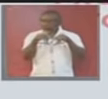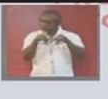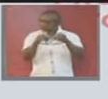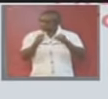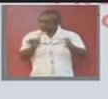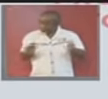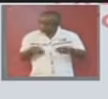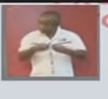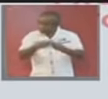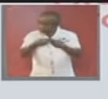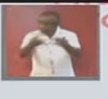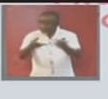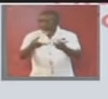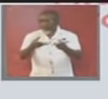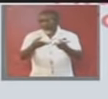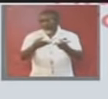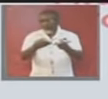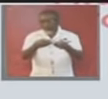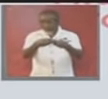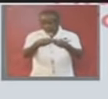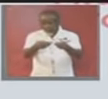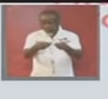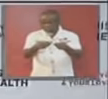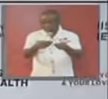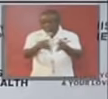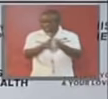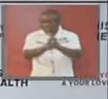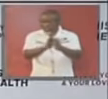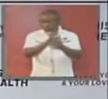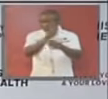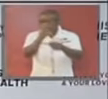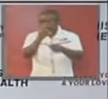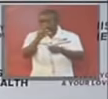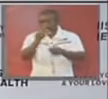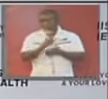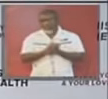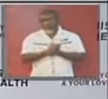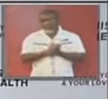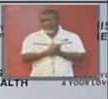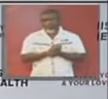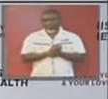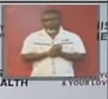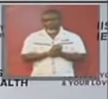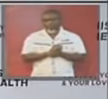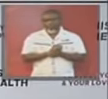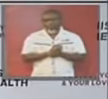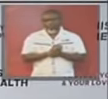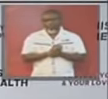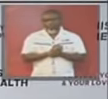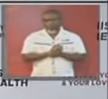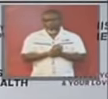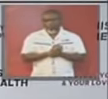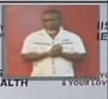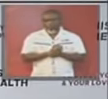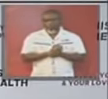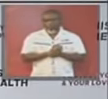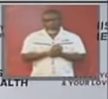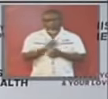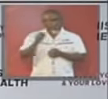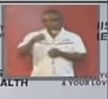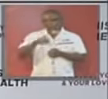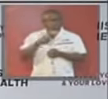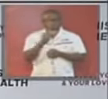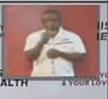questions and we will respond. Candice, if I may, these are not only questions that we get from the public, these are also